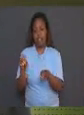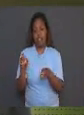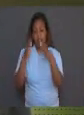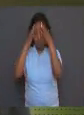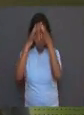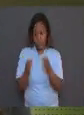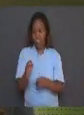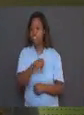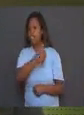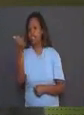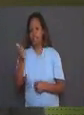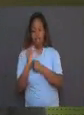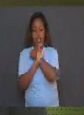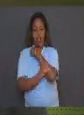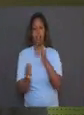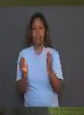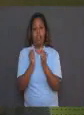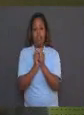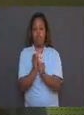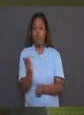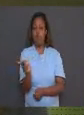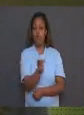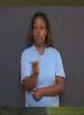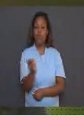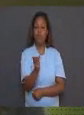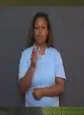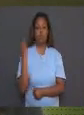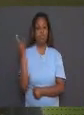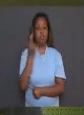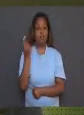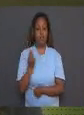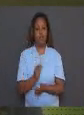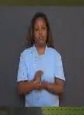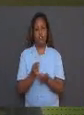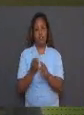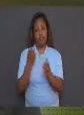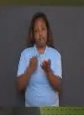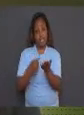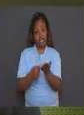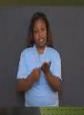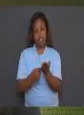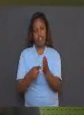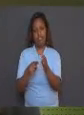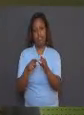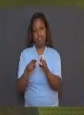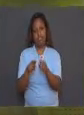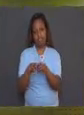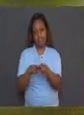another nation, both will benefit from the